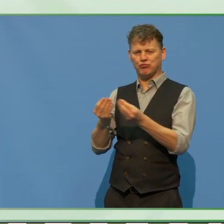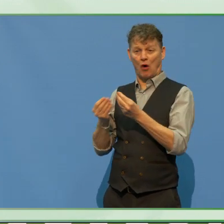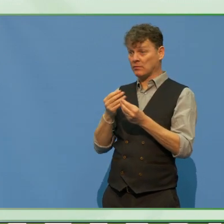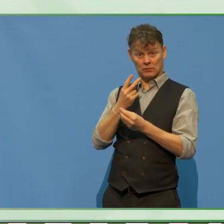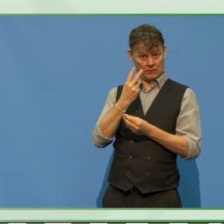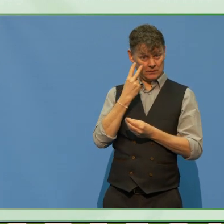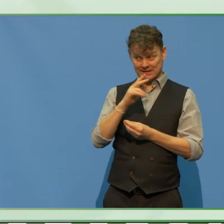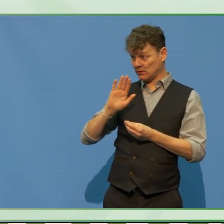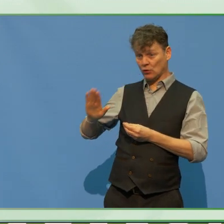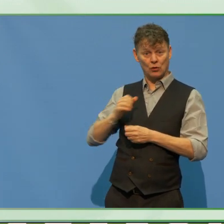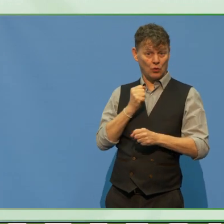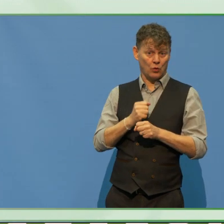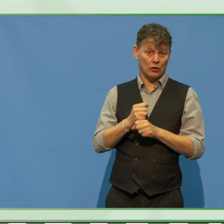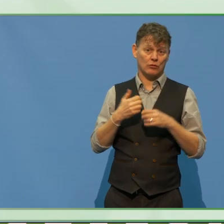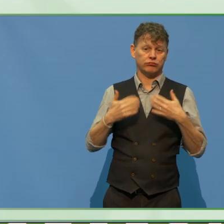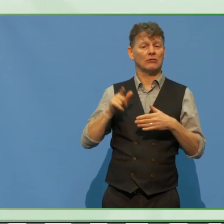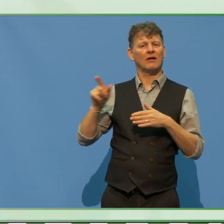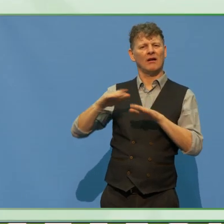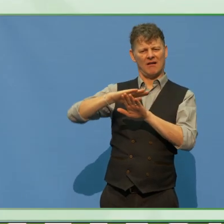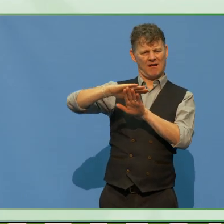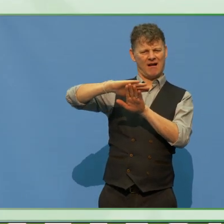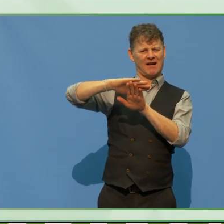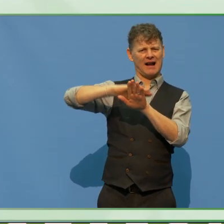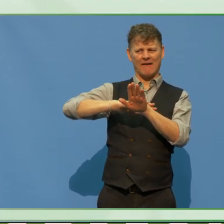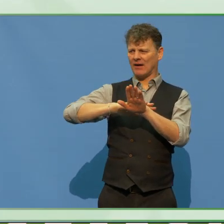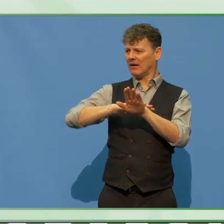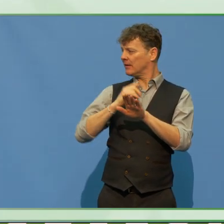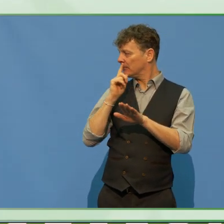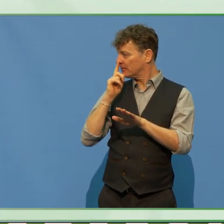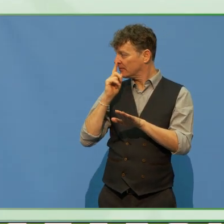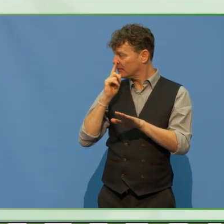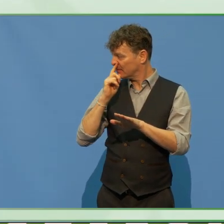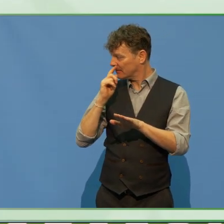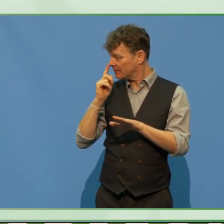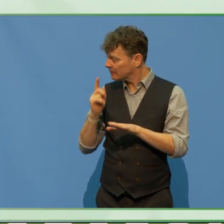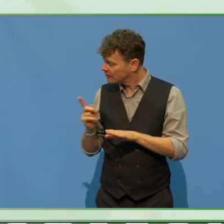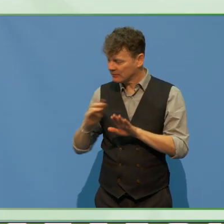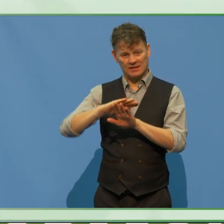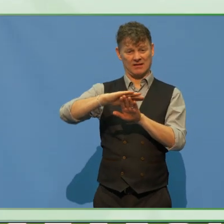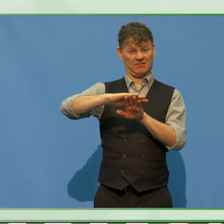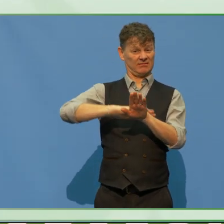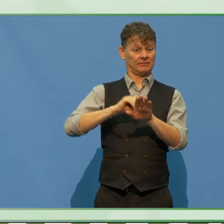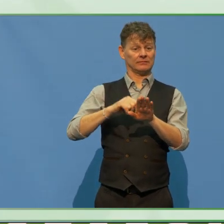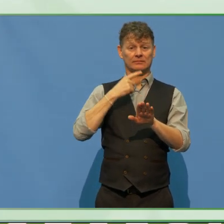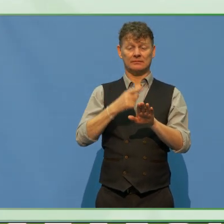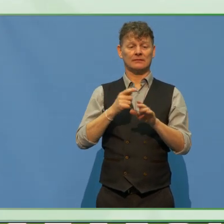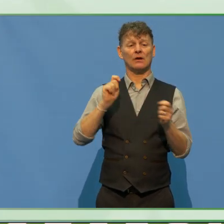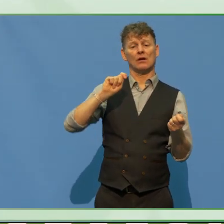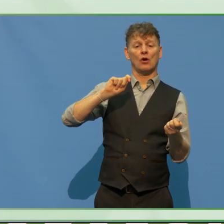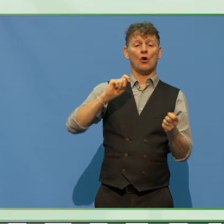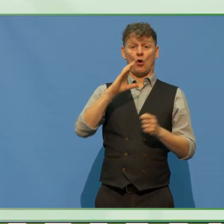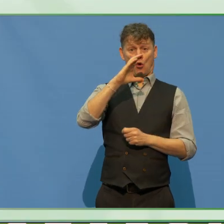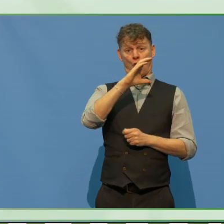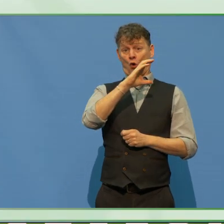Tilting the Lens, I just love the front cover because I think it says the answer to this. Co-designing adaptive fashion